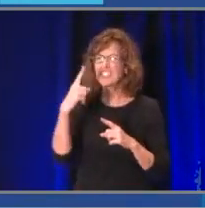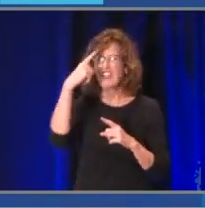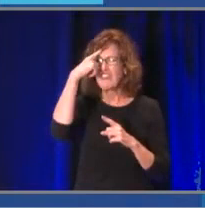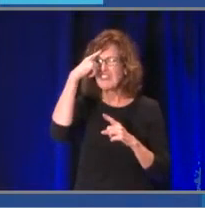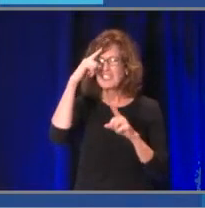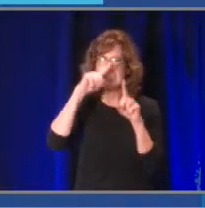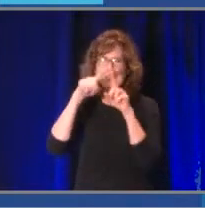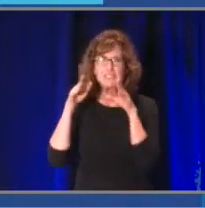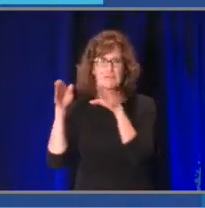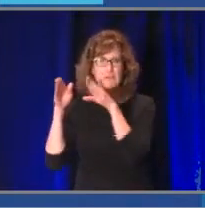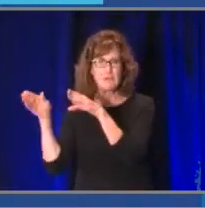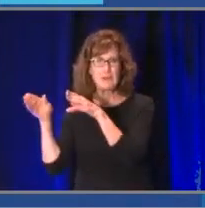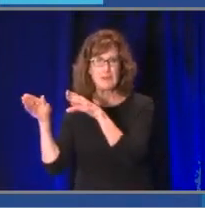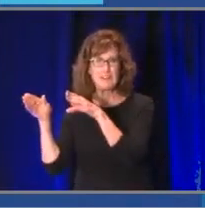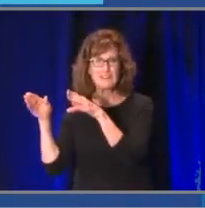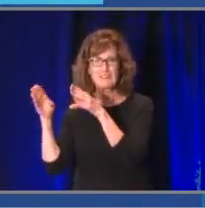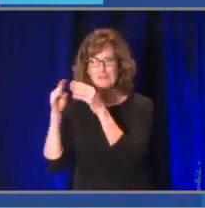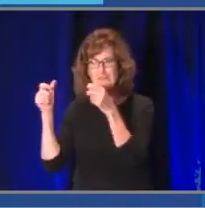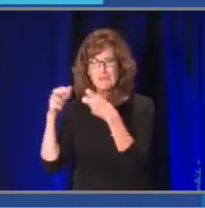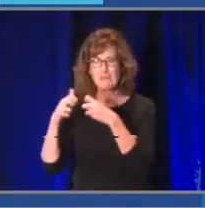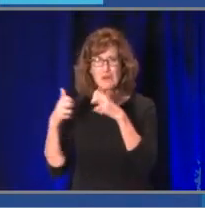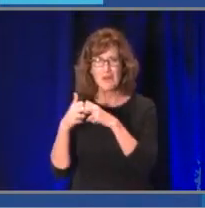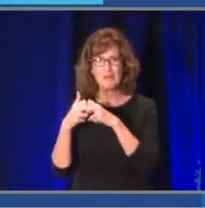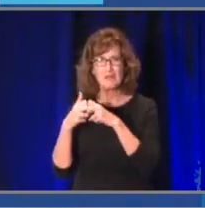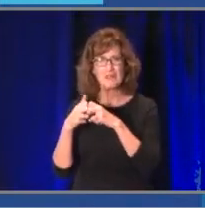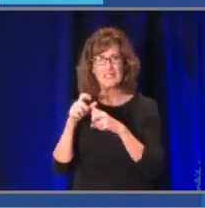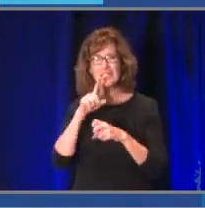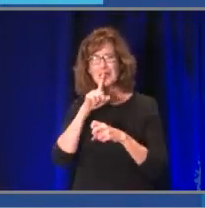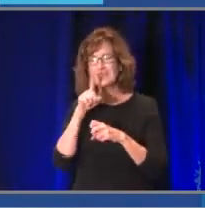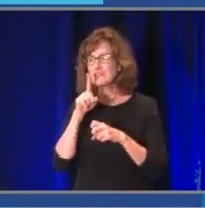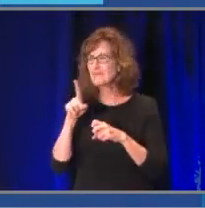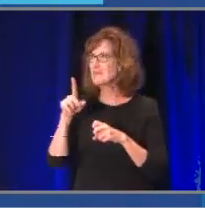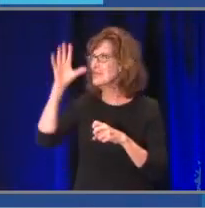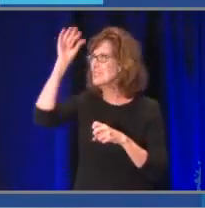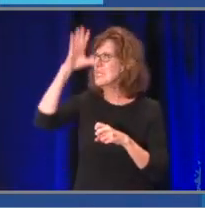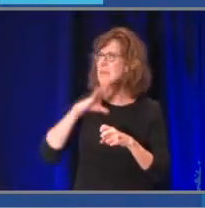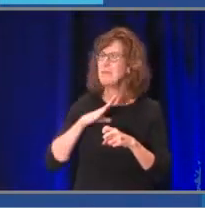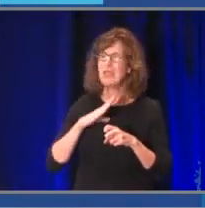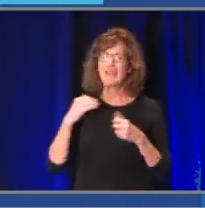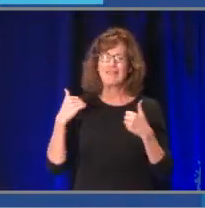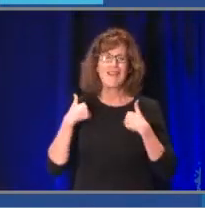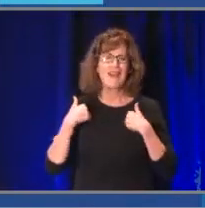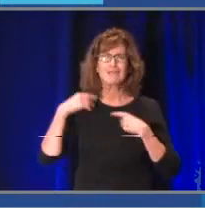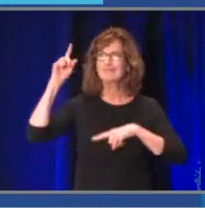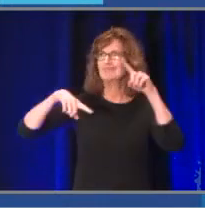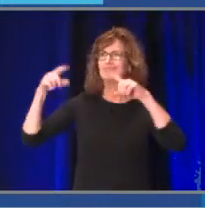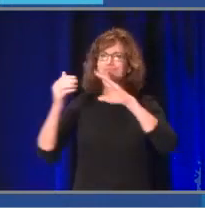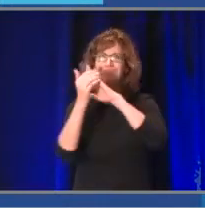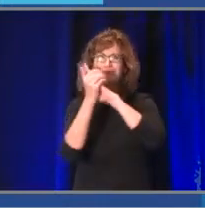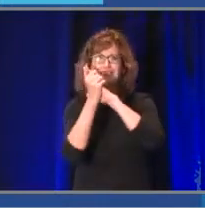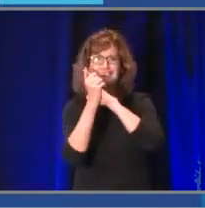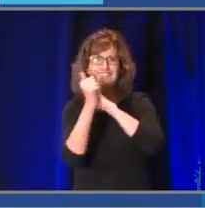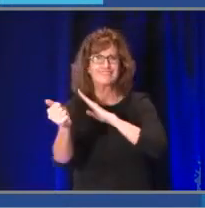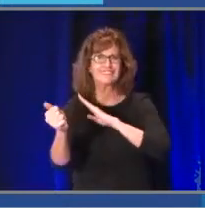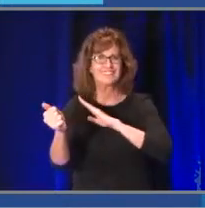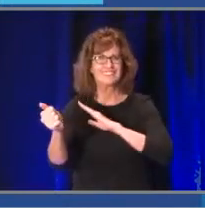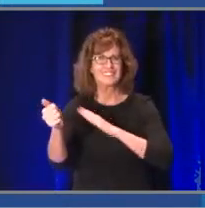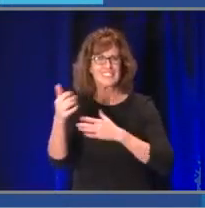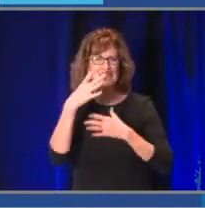box. I would also suggest he's a real Renaissance man, a man with many different talents and many different interests.